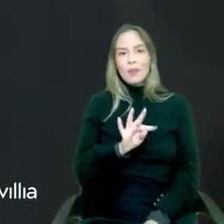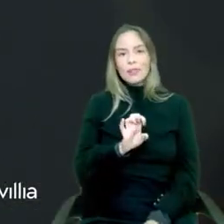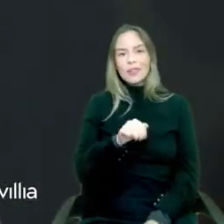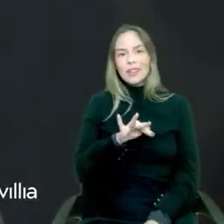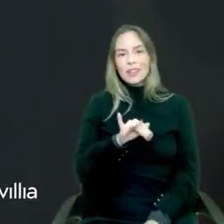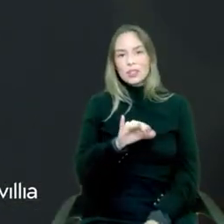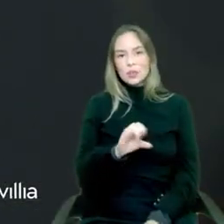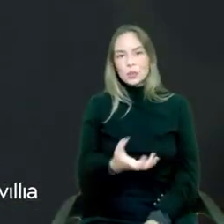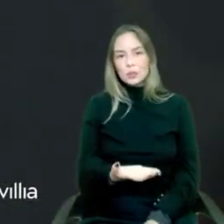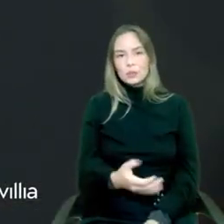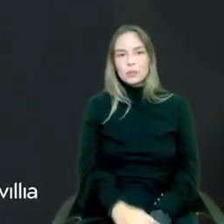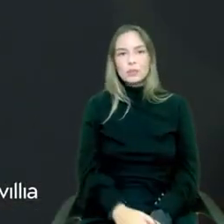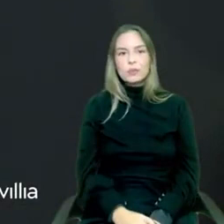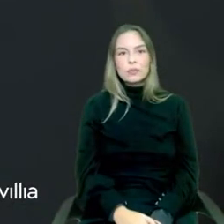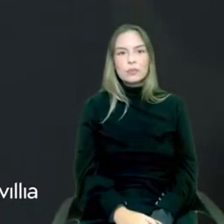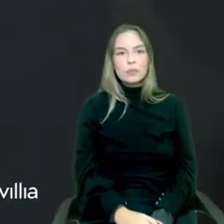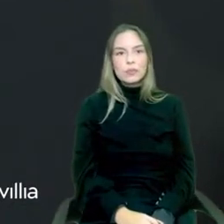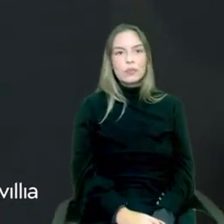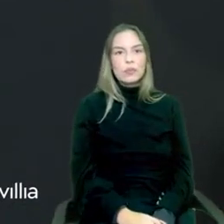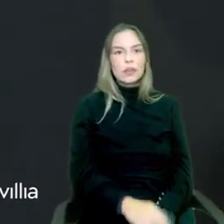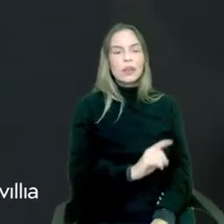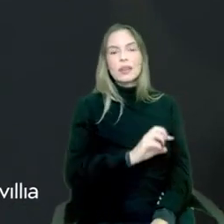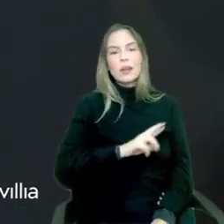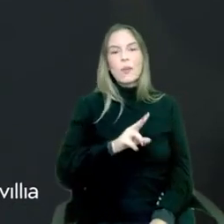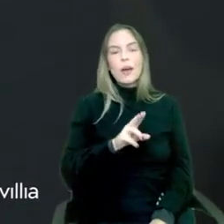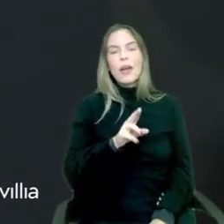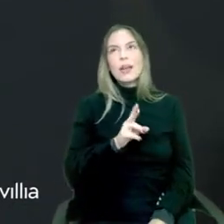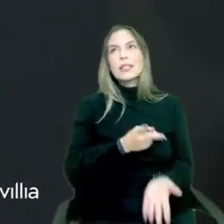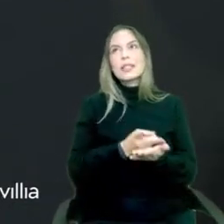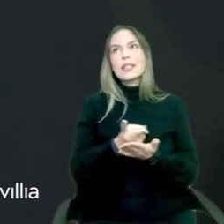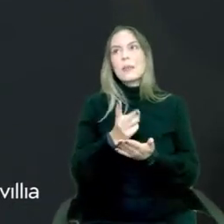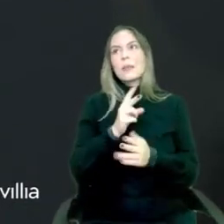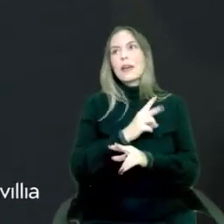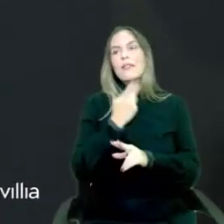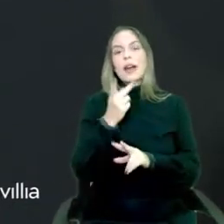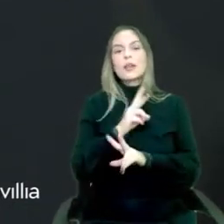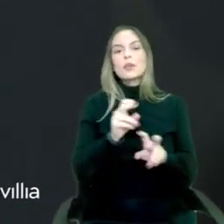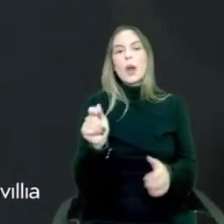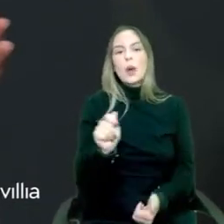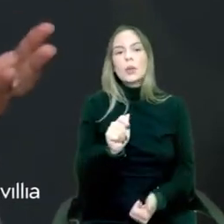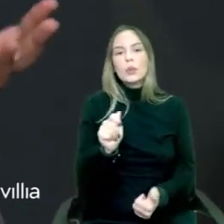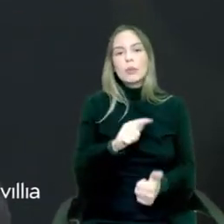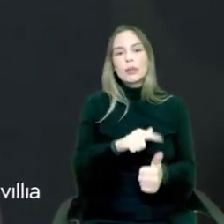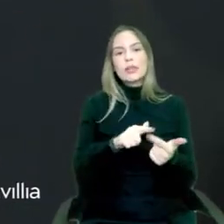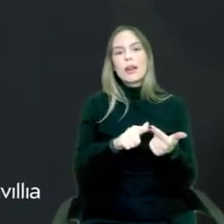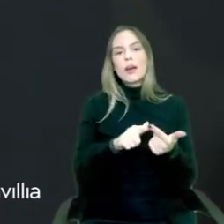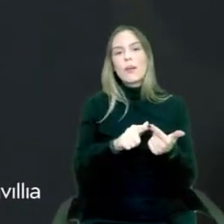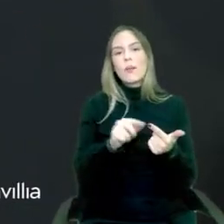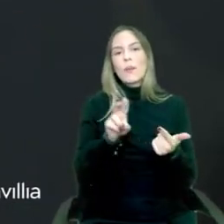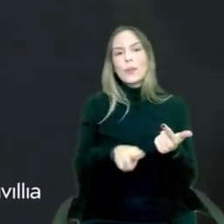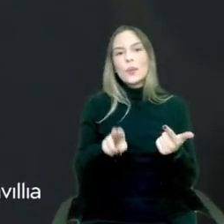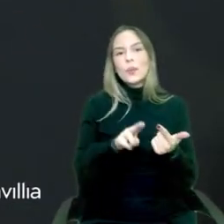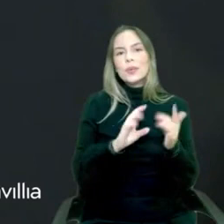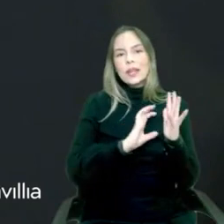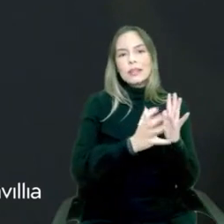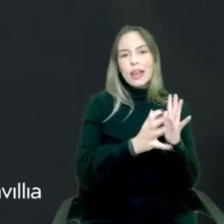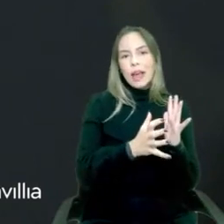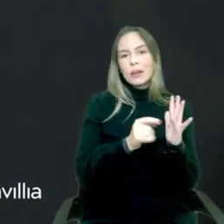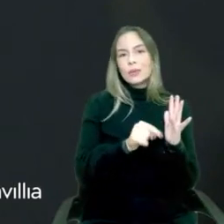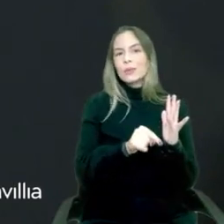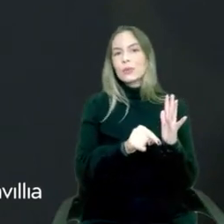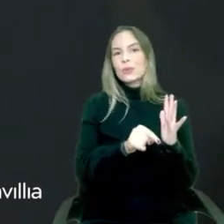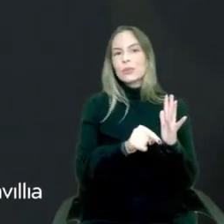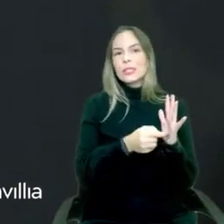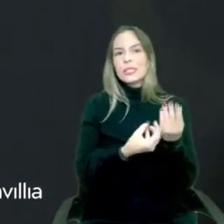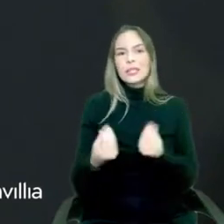it's not always about automation and you know, using data to serve a client. I